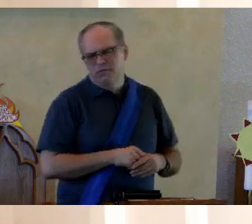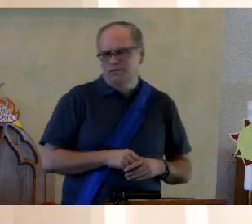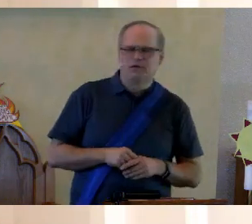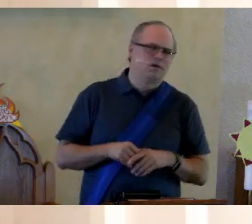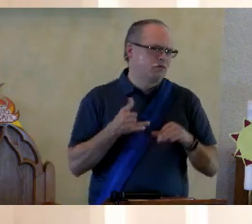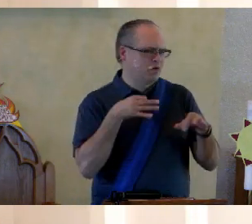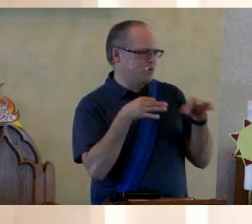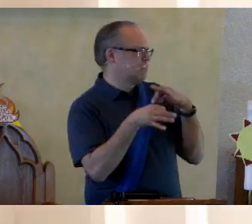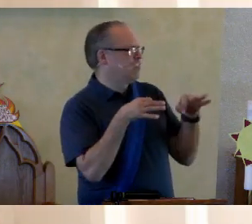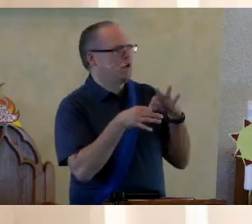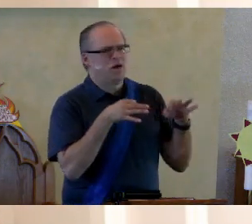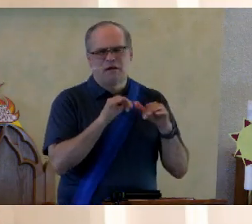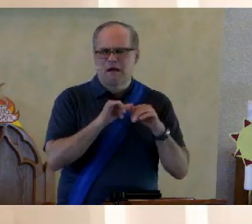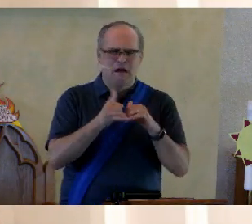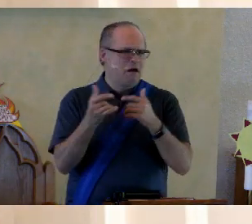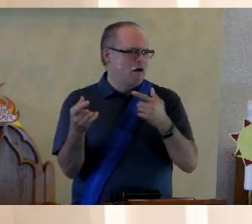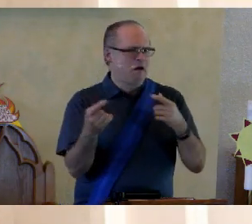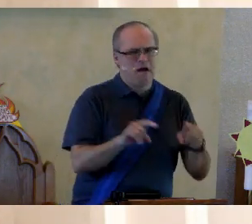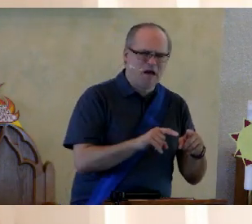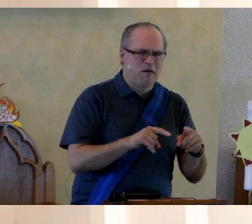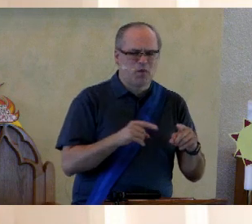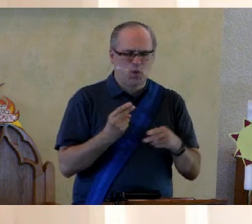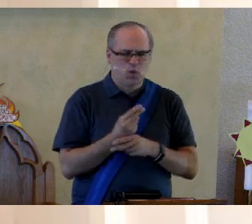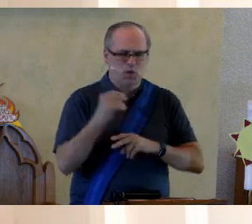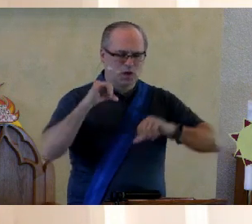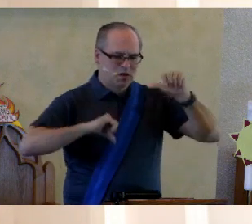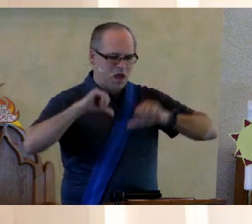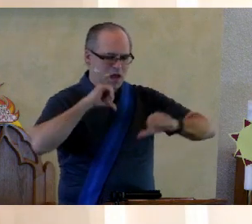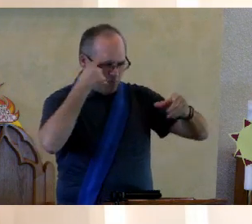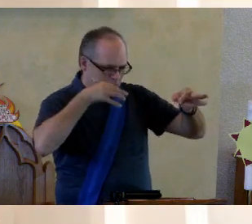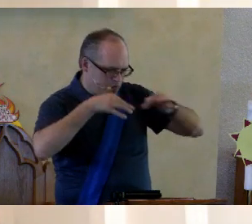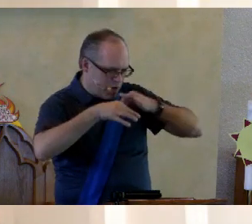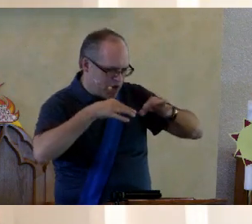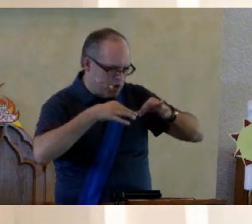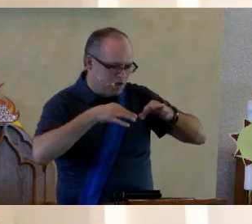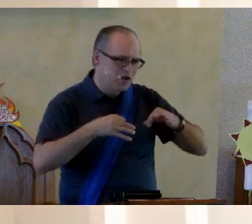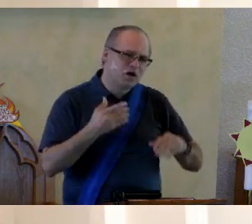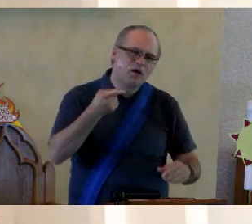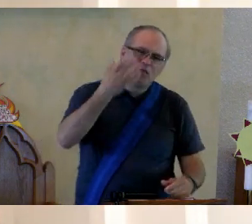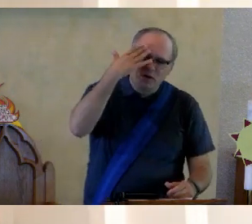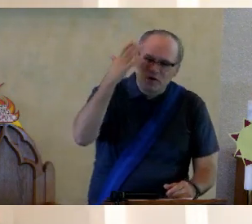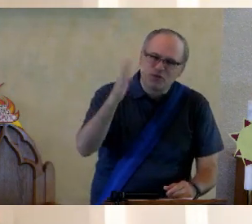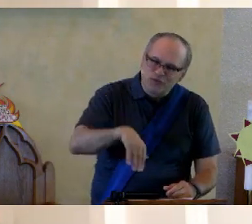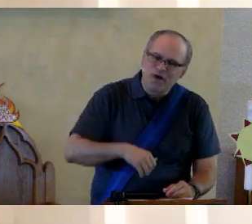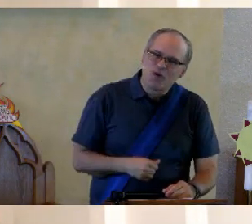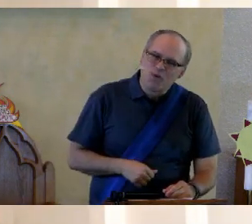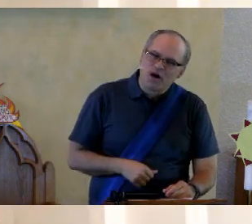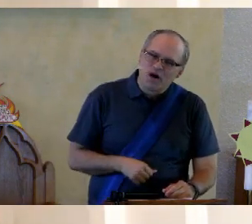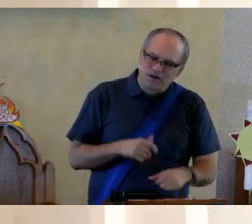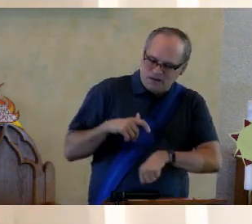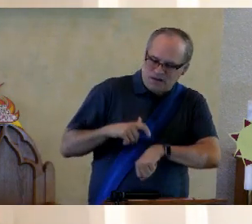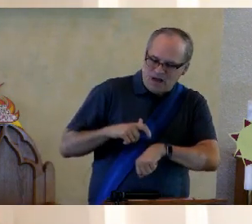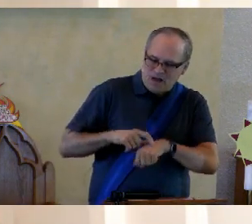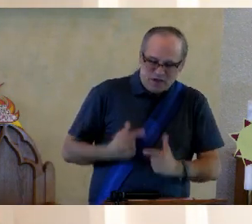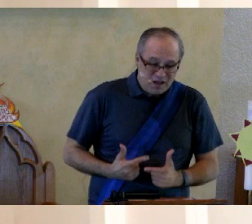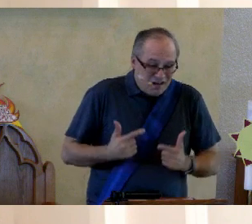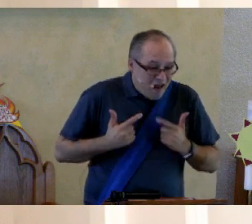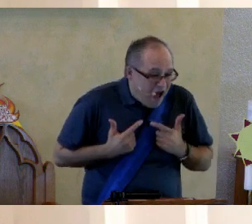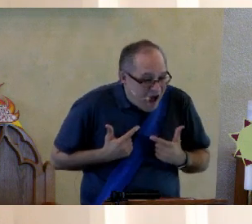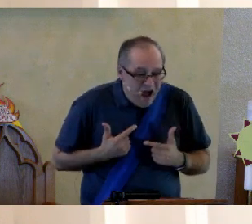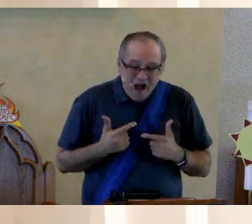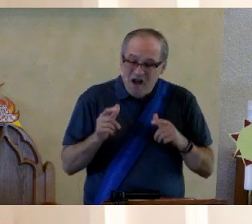thing could happen from a scientific standpoint. But how many of you know that there are times in life when a situation